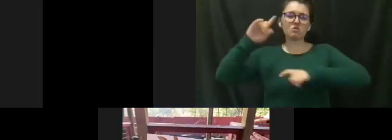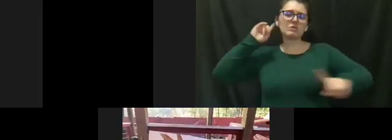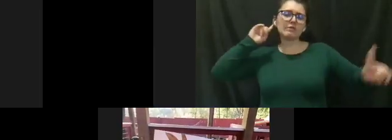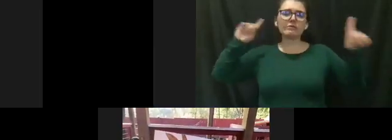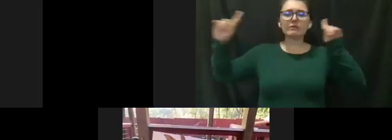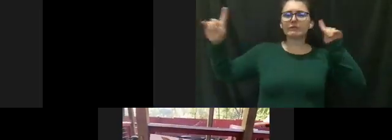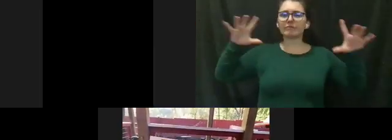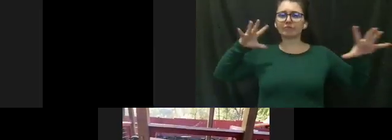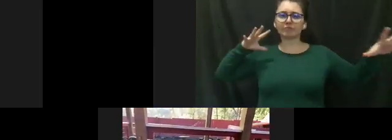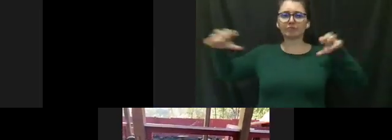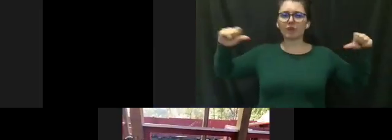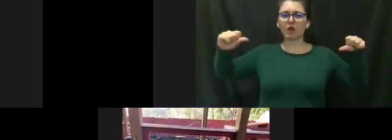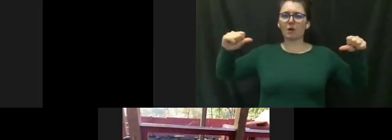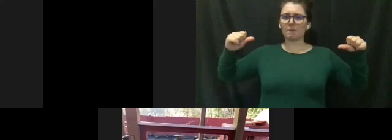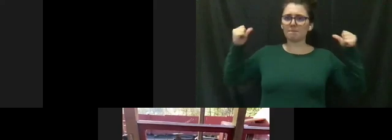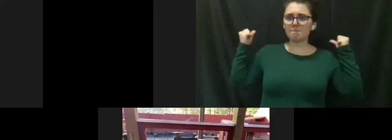away.